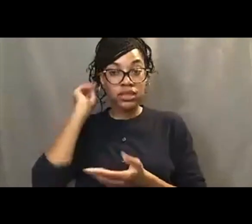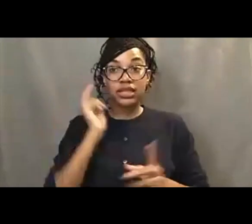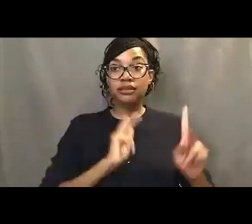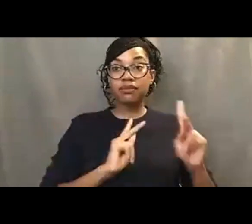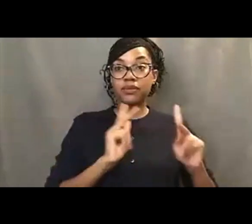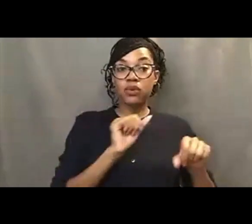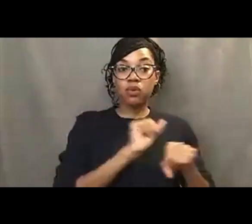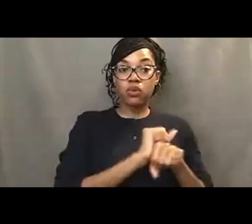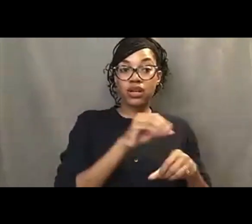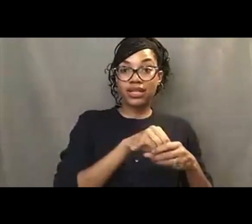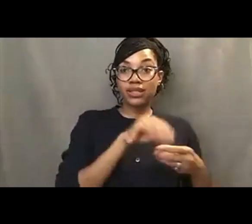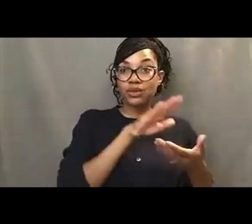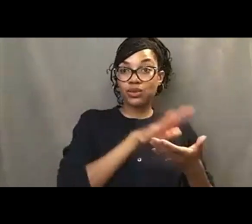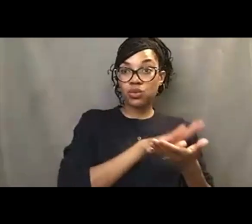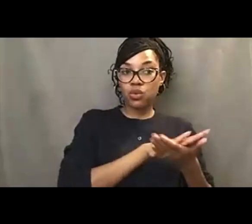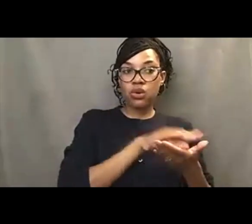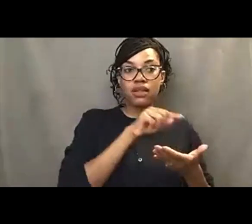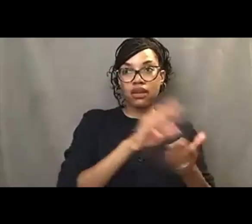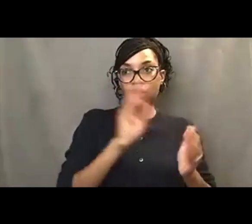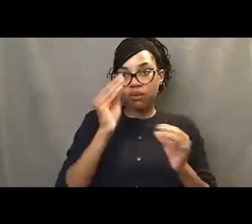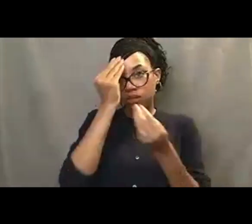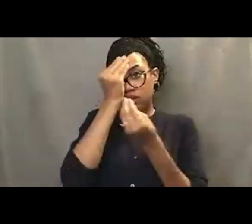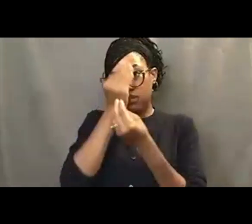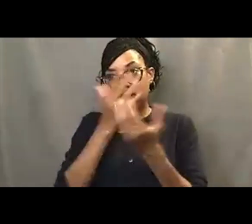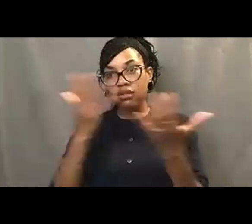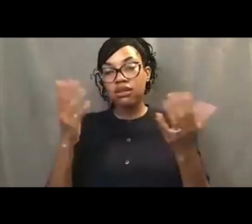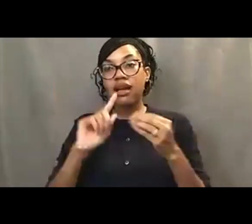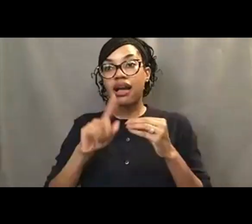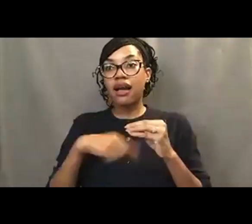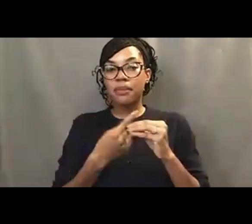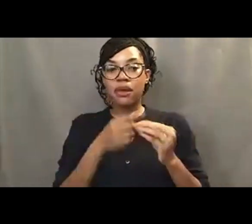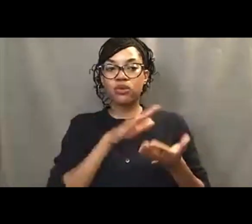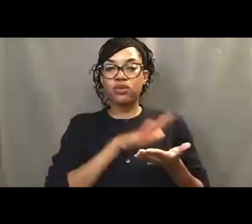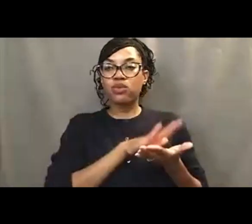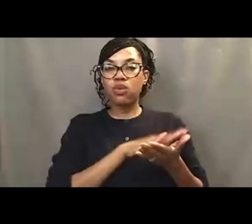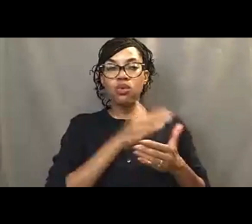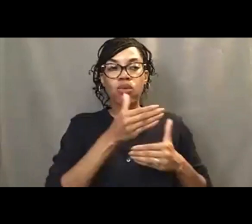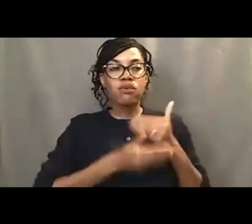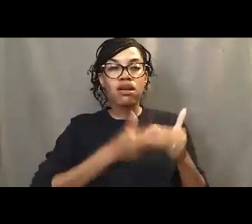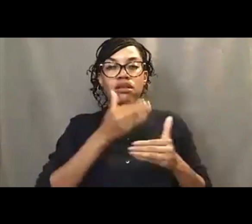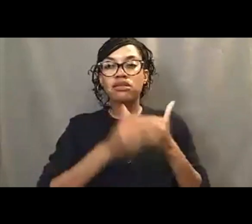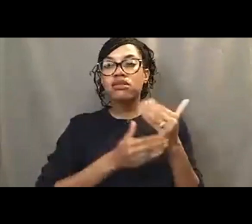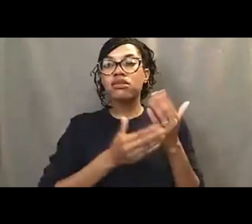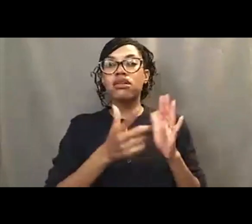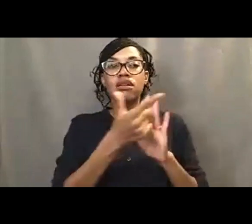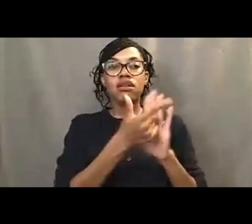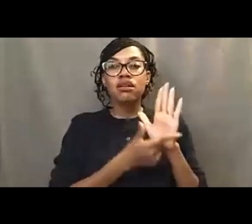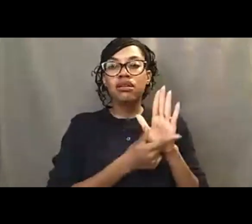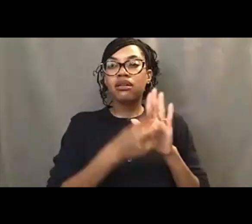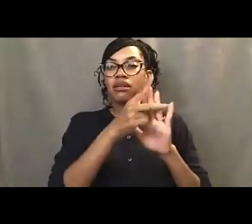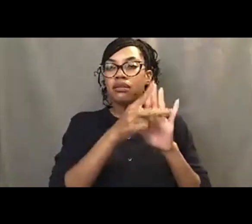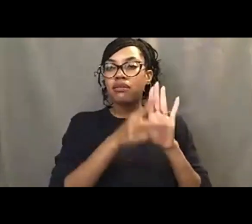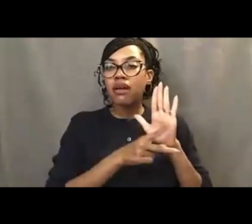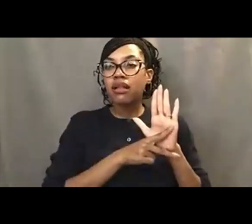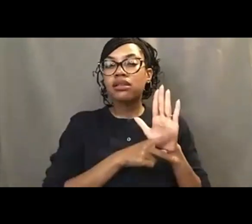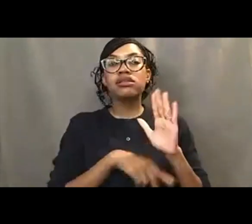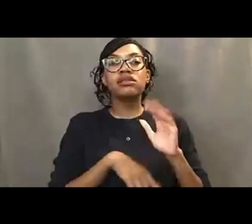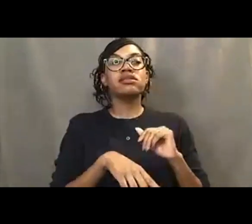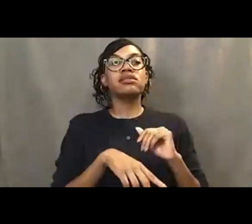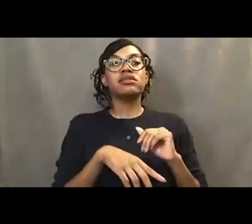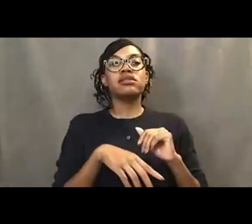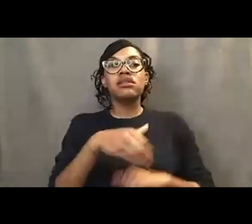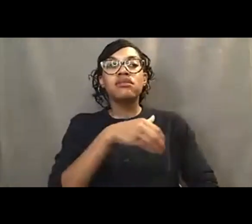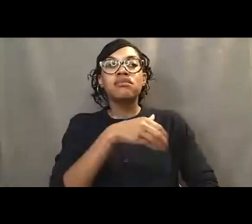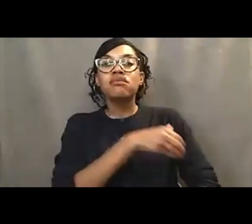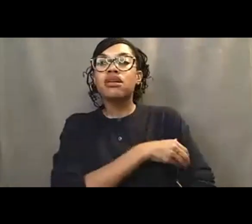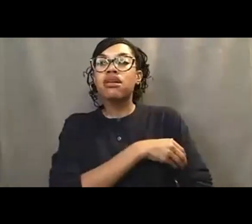share the information about how things work in schools. Who decides what? If there's something that